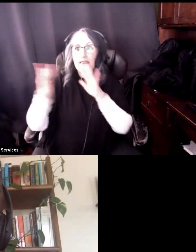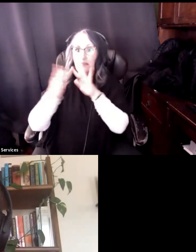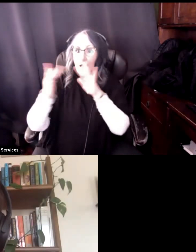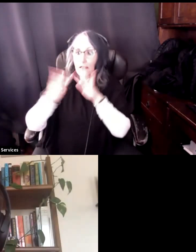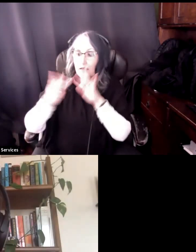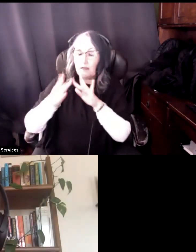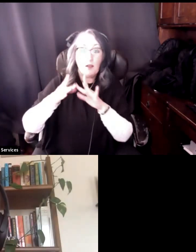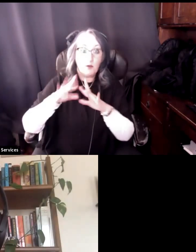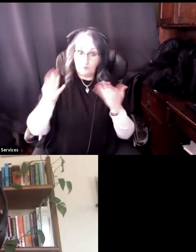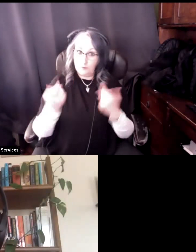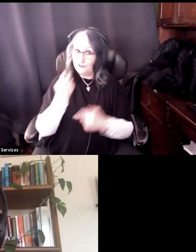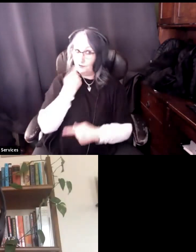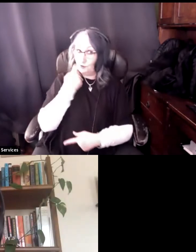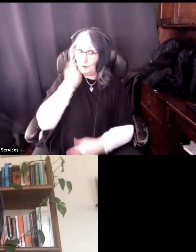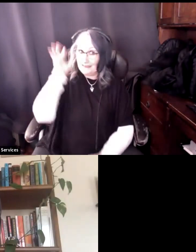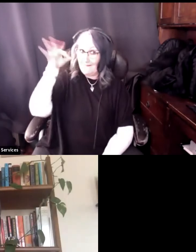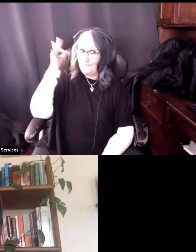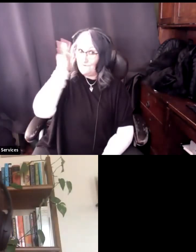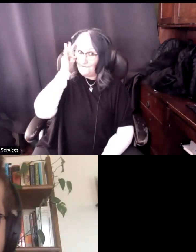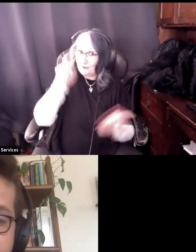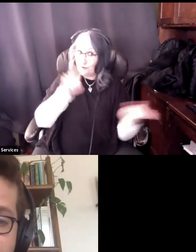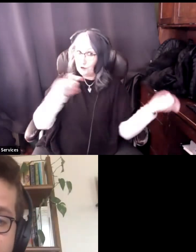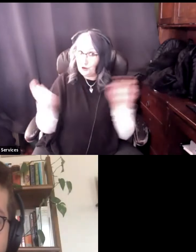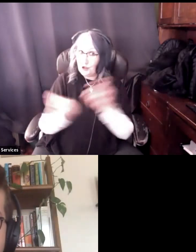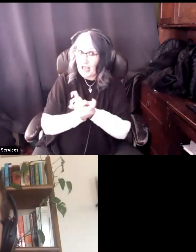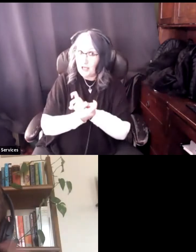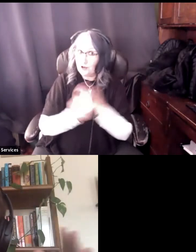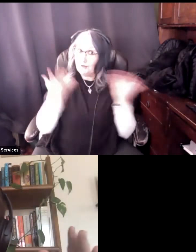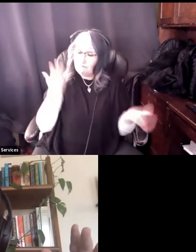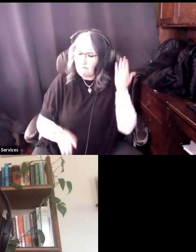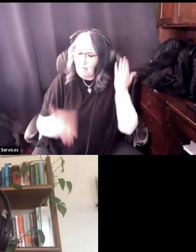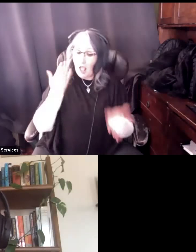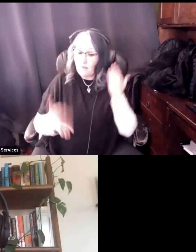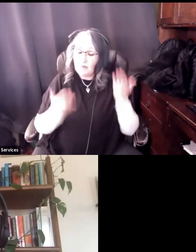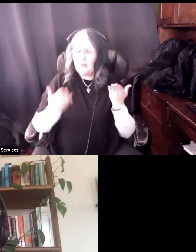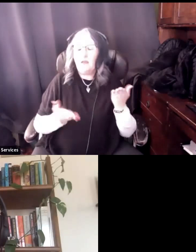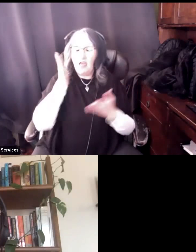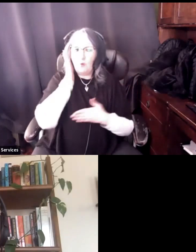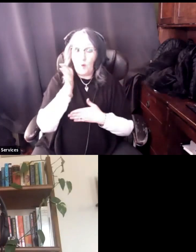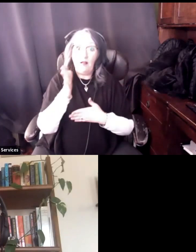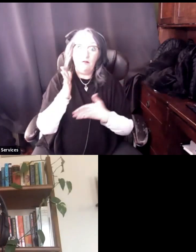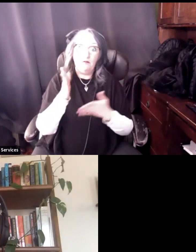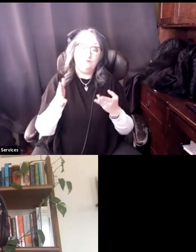federal change in the administration. Perhaps that will signify a larger